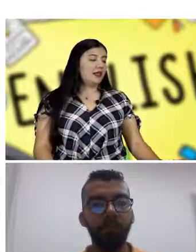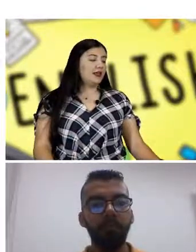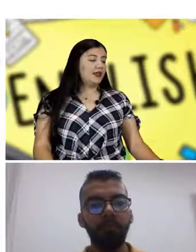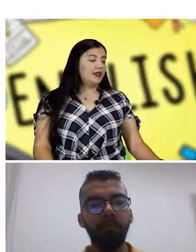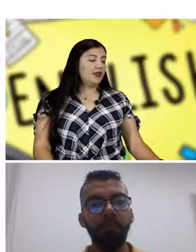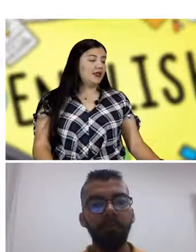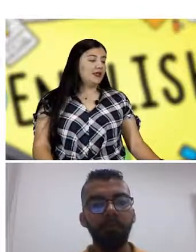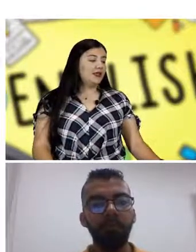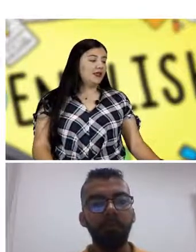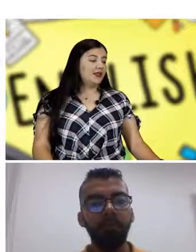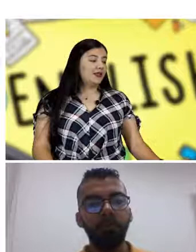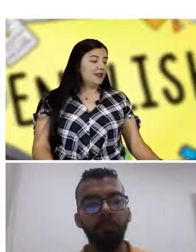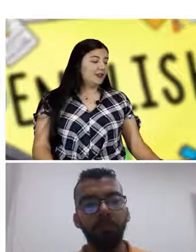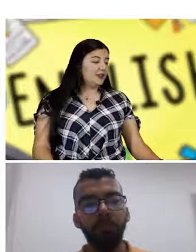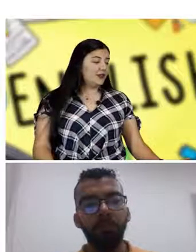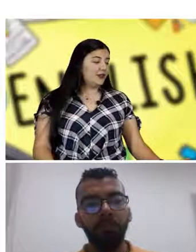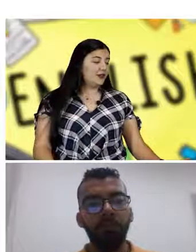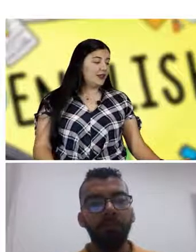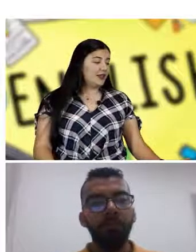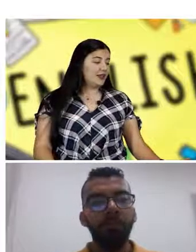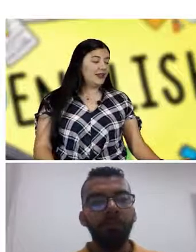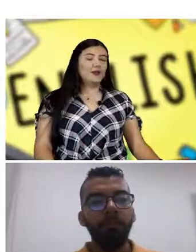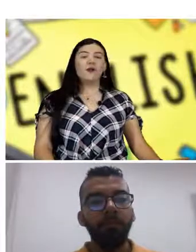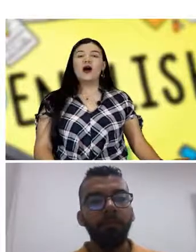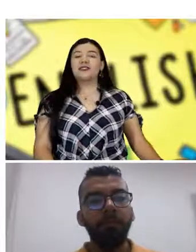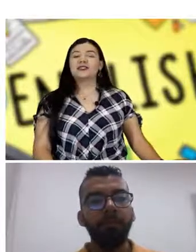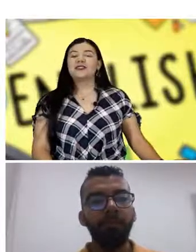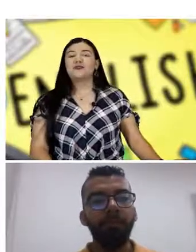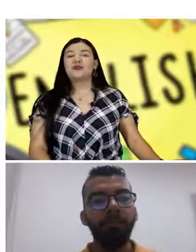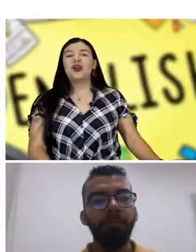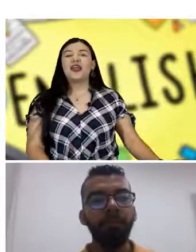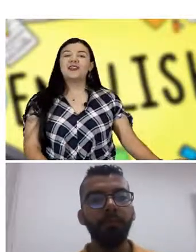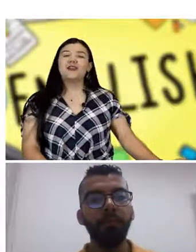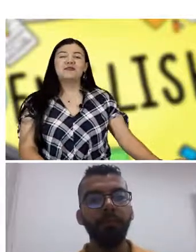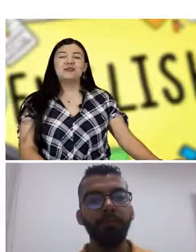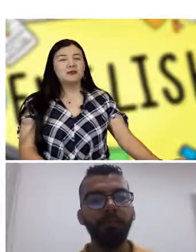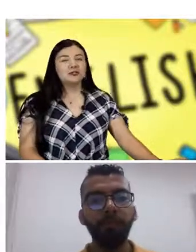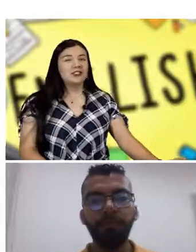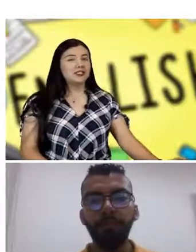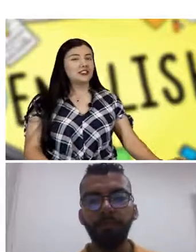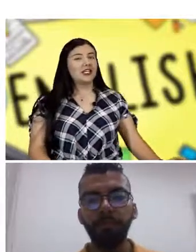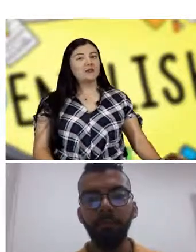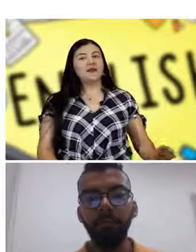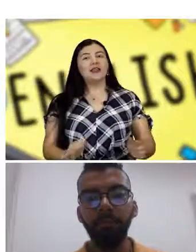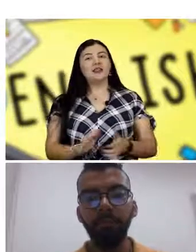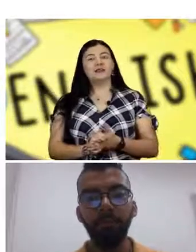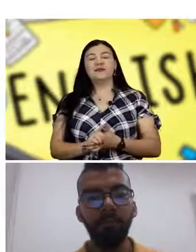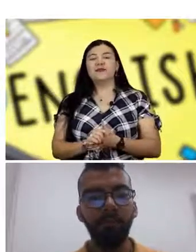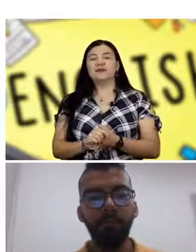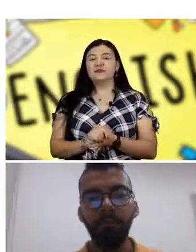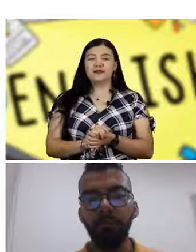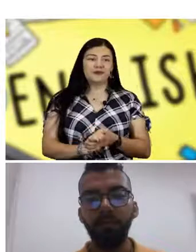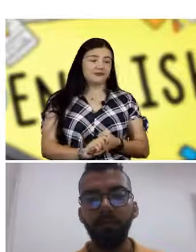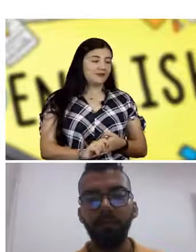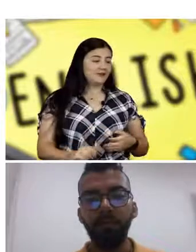would be your what? Brian, do you have something in the chat